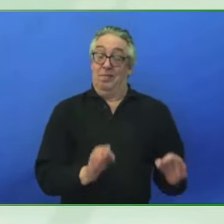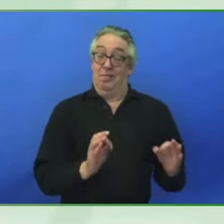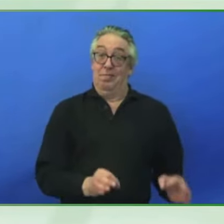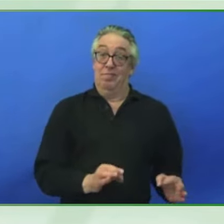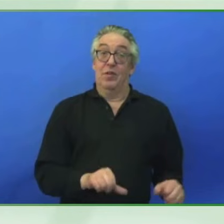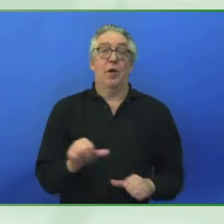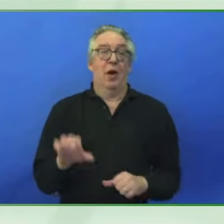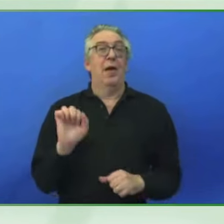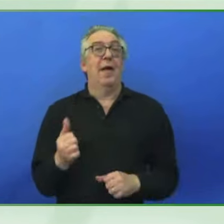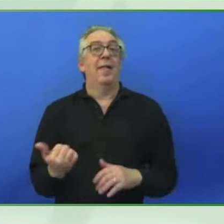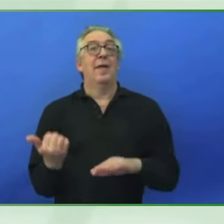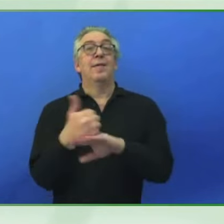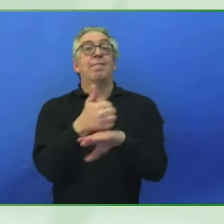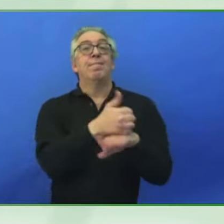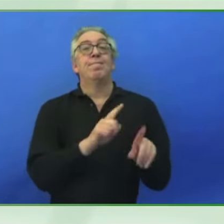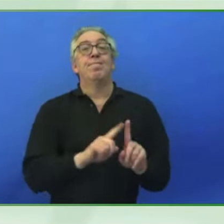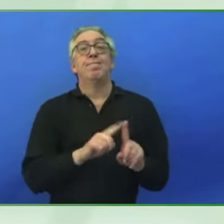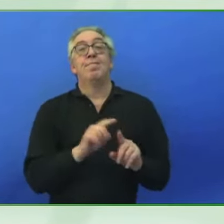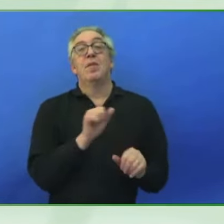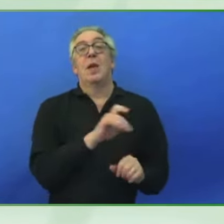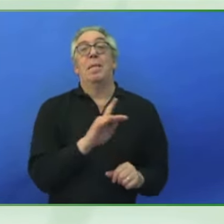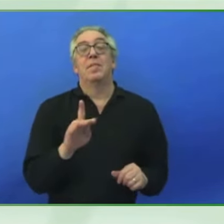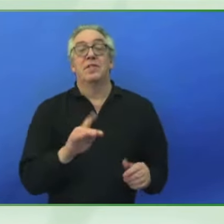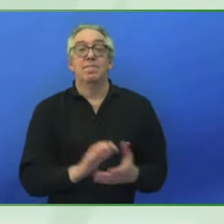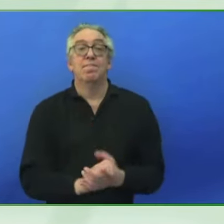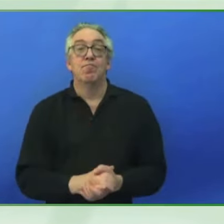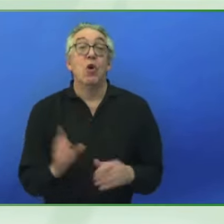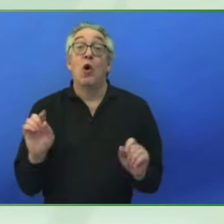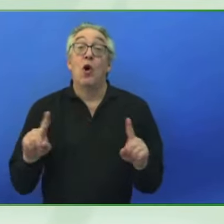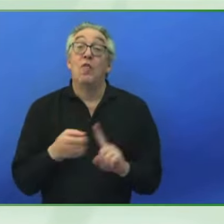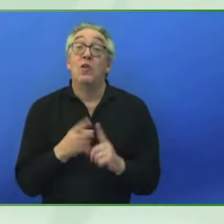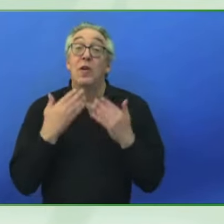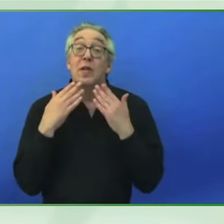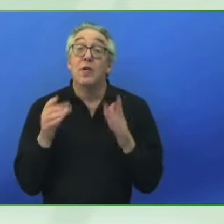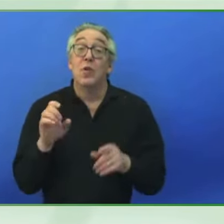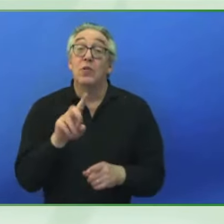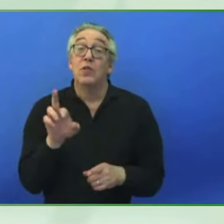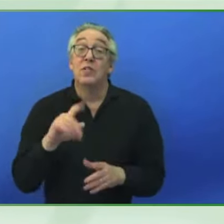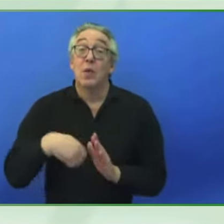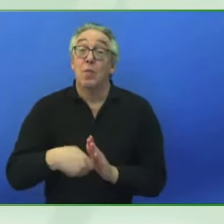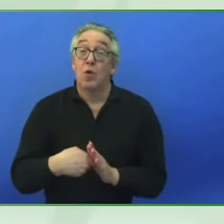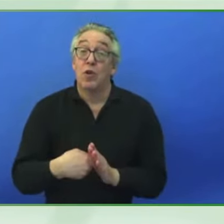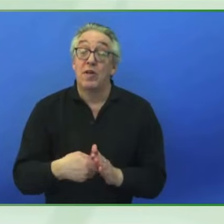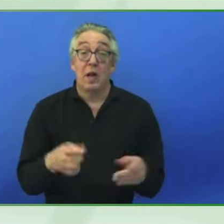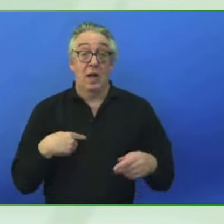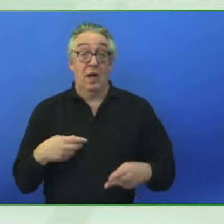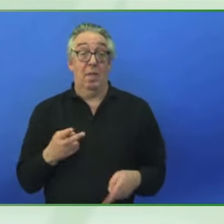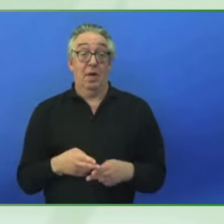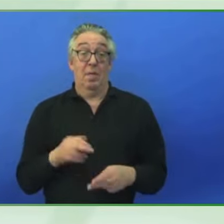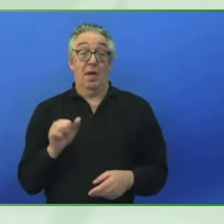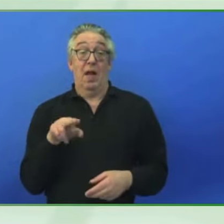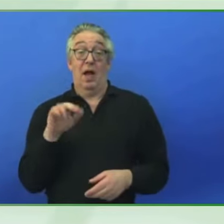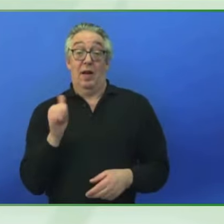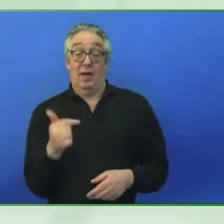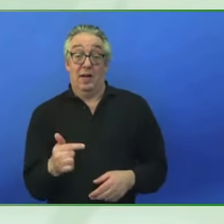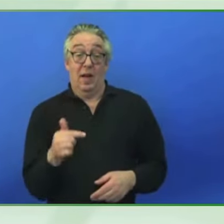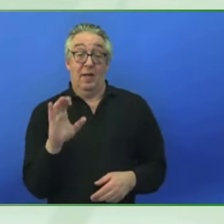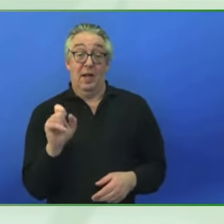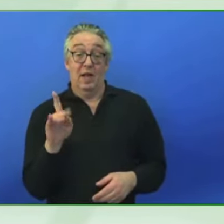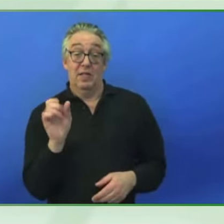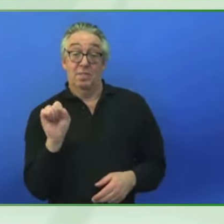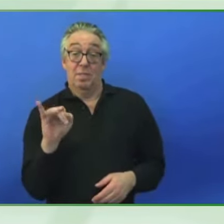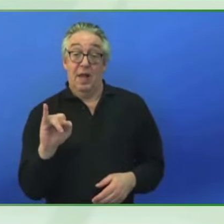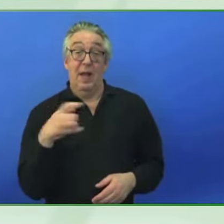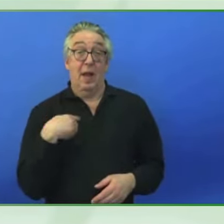G3ICT for inviting me to participate today. As James mentioned, my name is Anat Caspi. I'm a brunette woman wearing